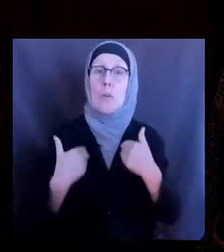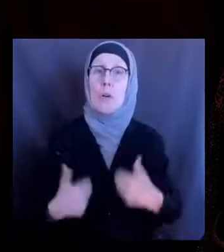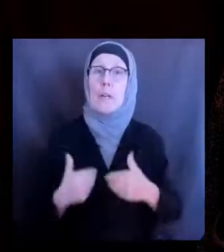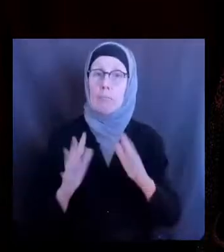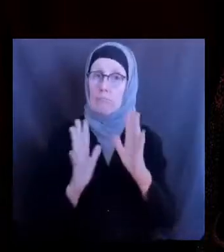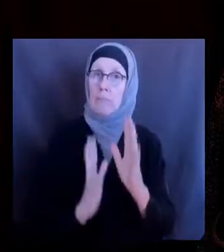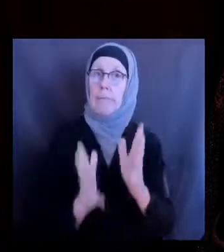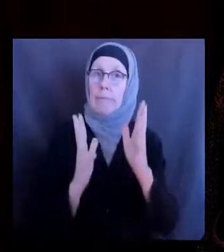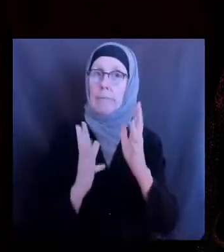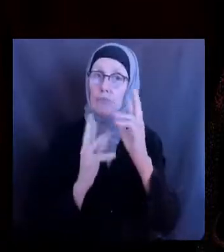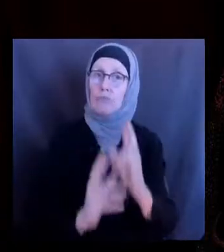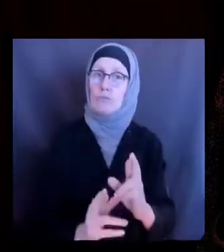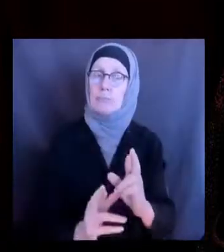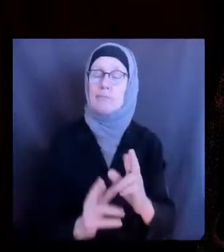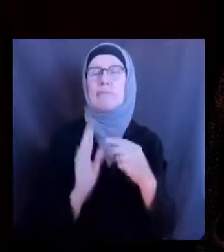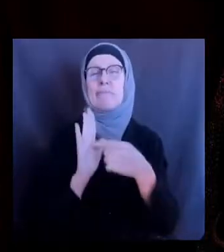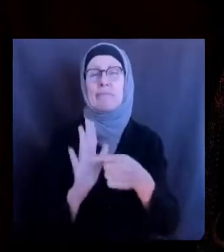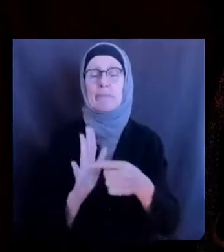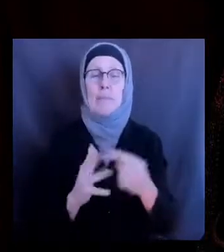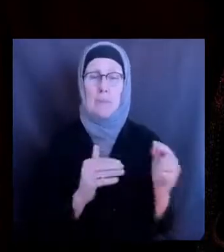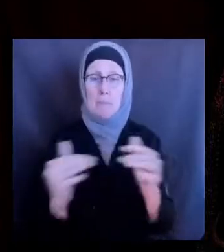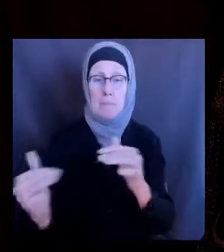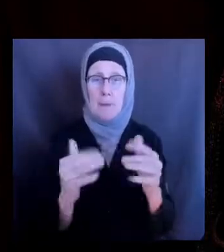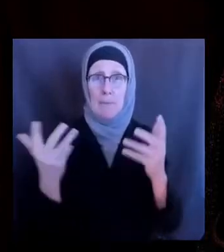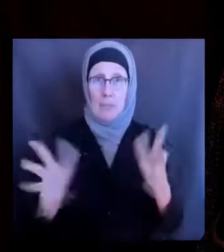were reciting the Kalima of Rasulullah